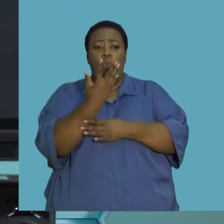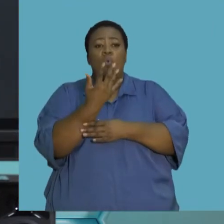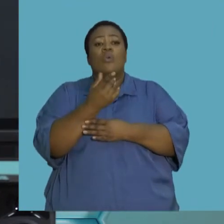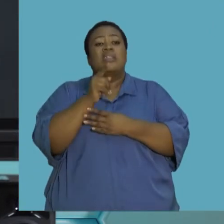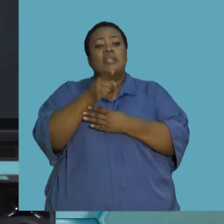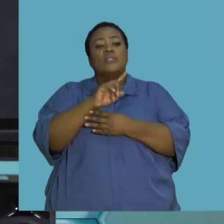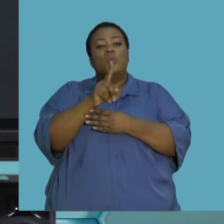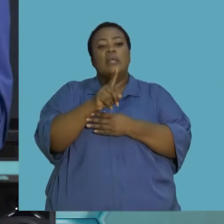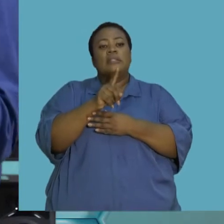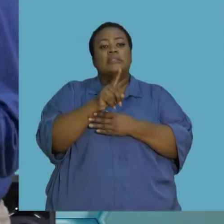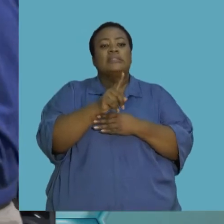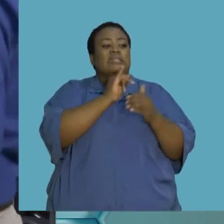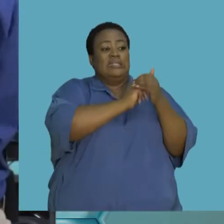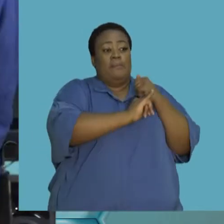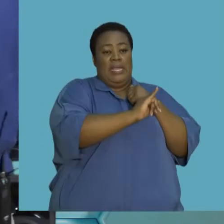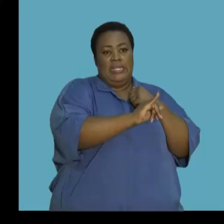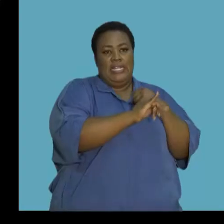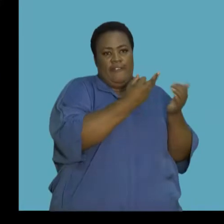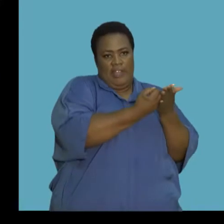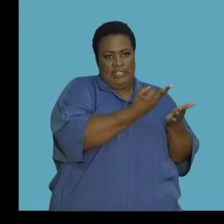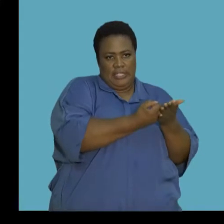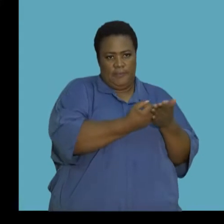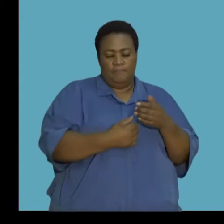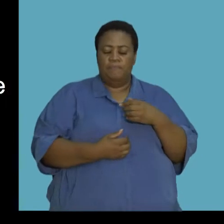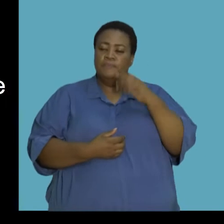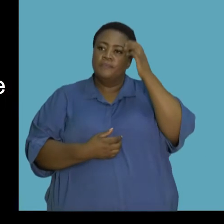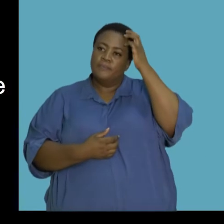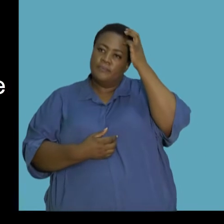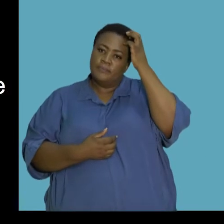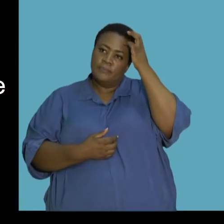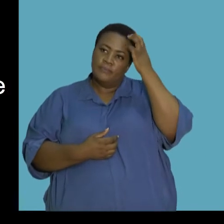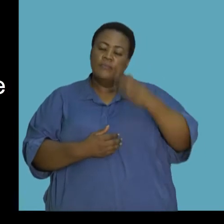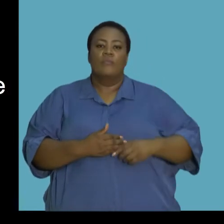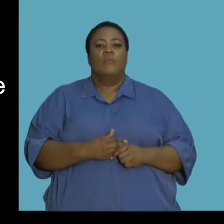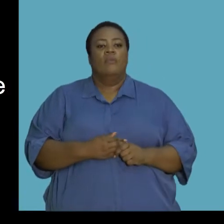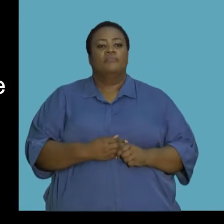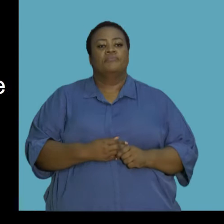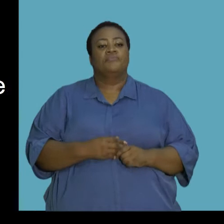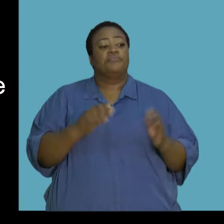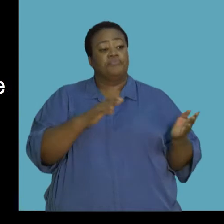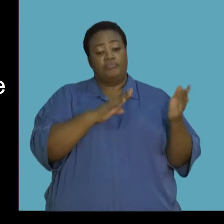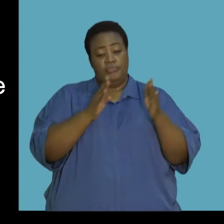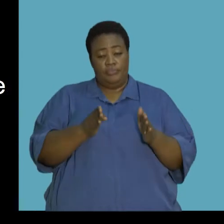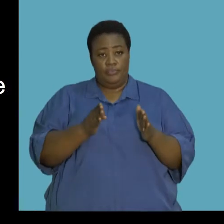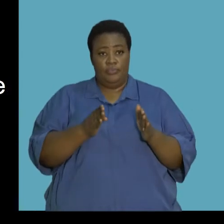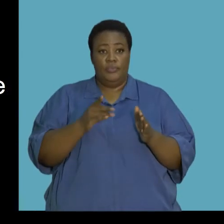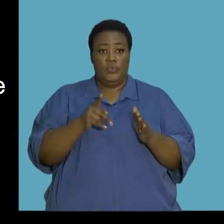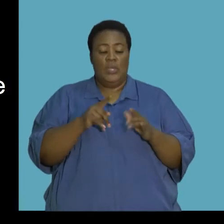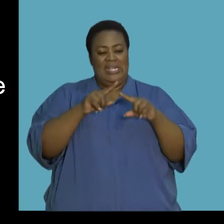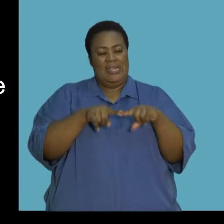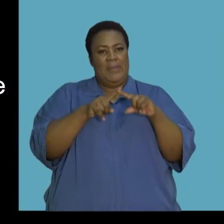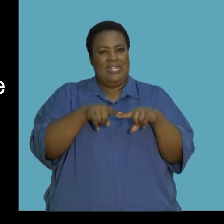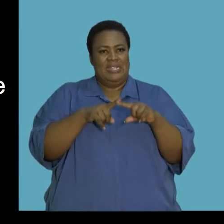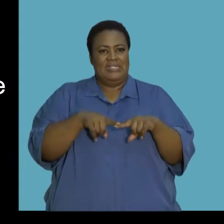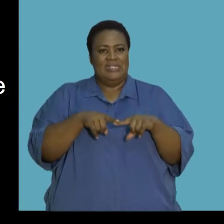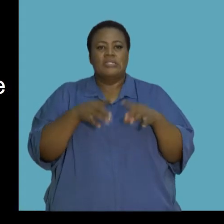that we refer to as the independent factor. Okay. The next variable is the dependent variable, and the